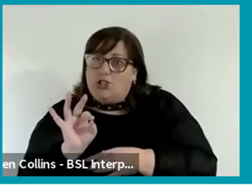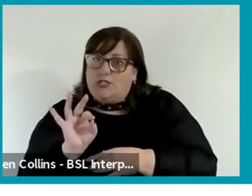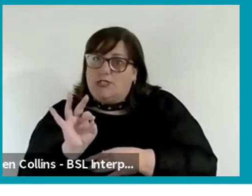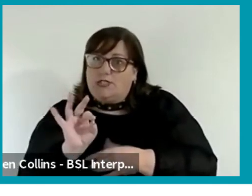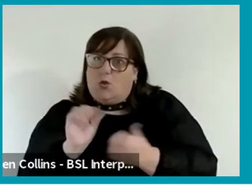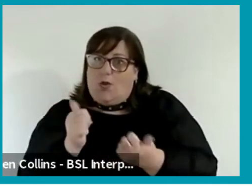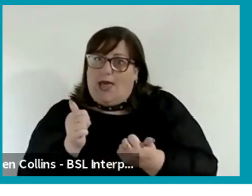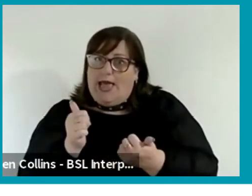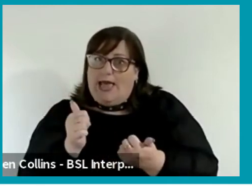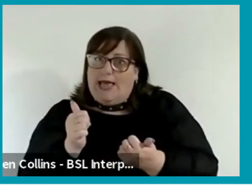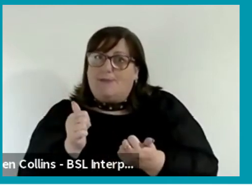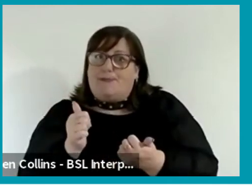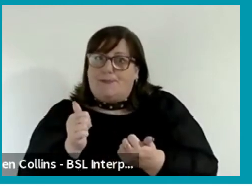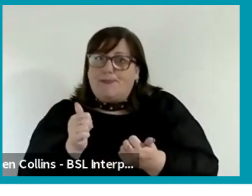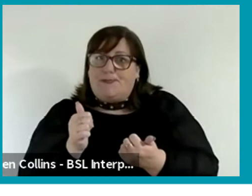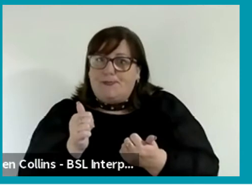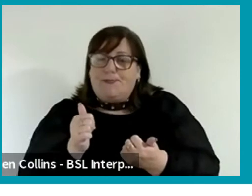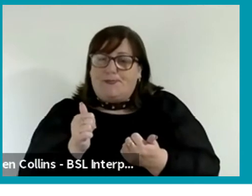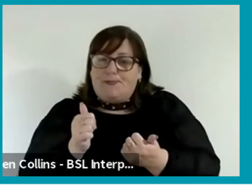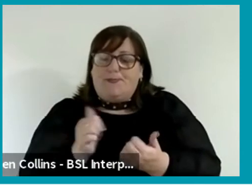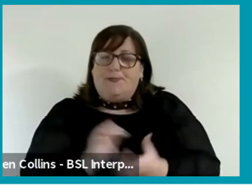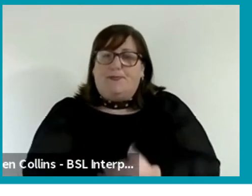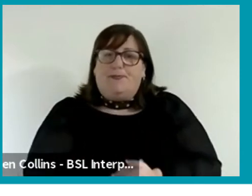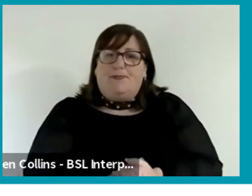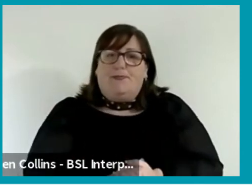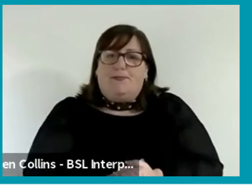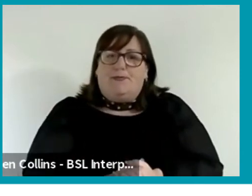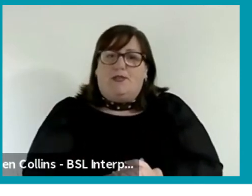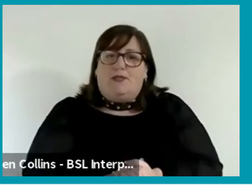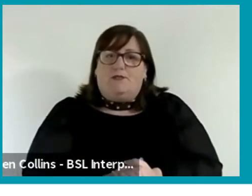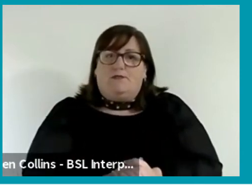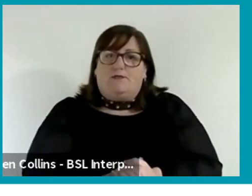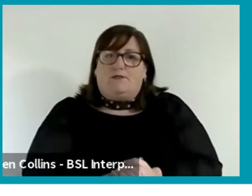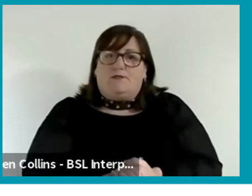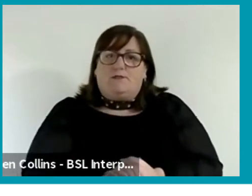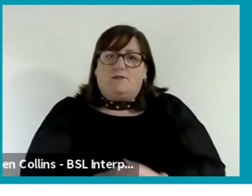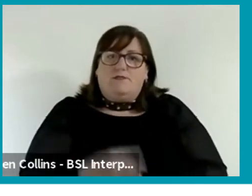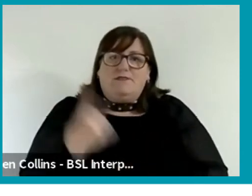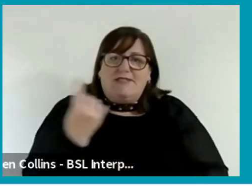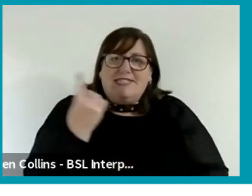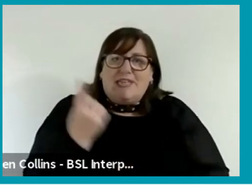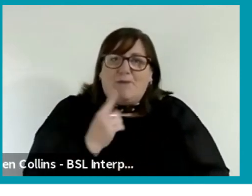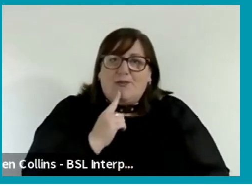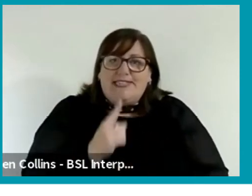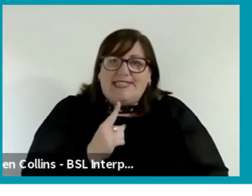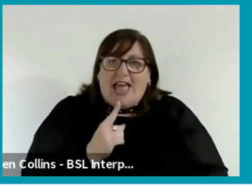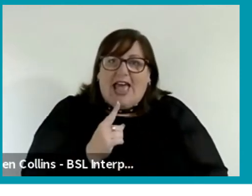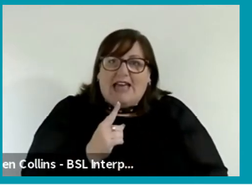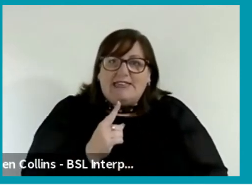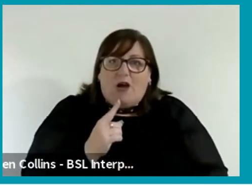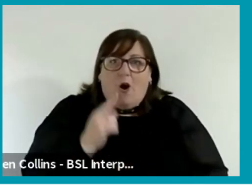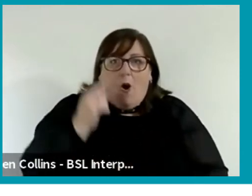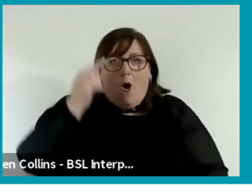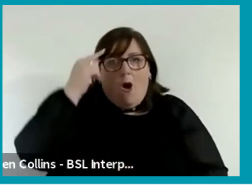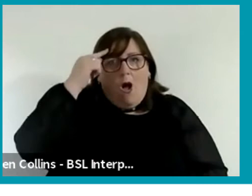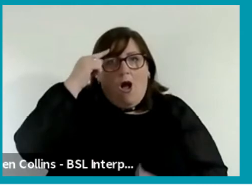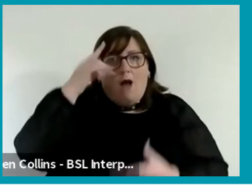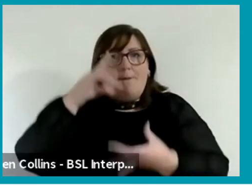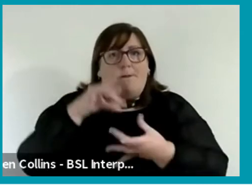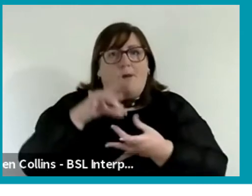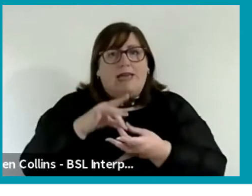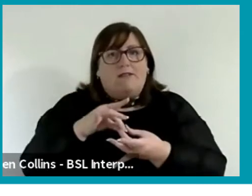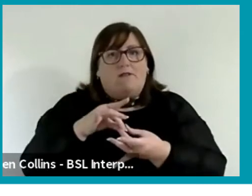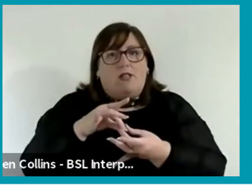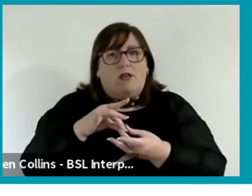Okay, we've had someone say, that's nice, the mindfulness sessions. So that's been of interest to quite a lot